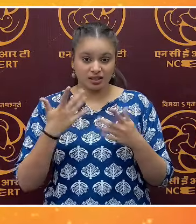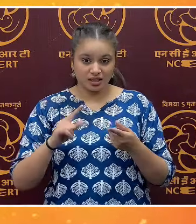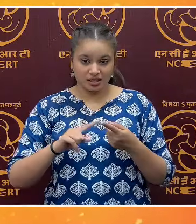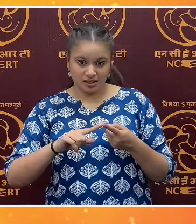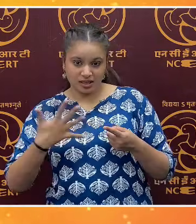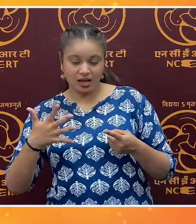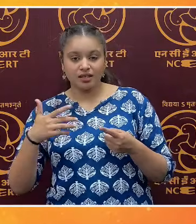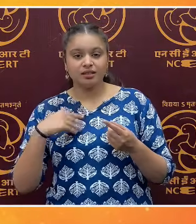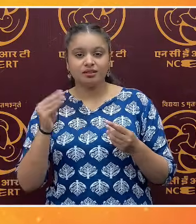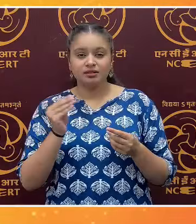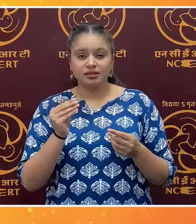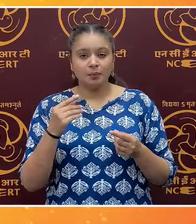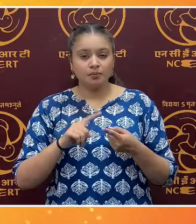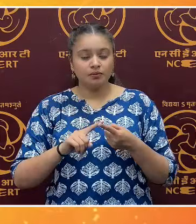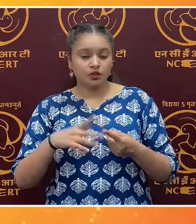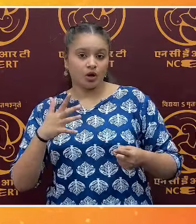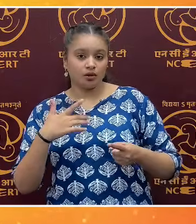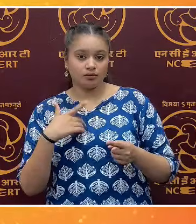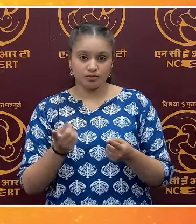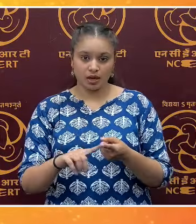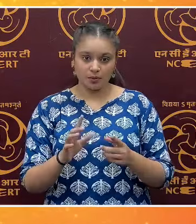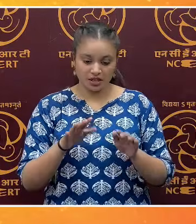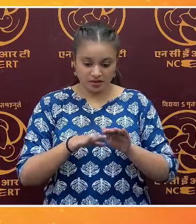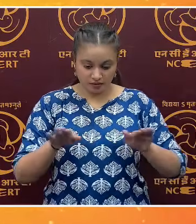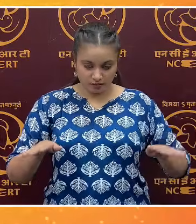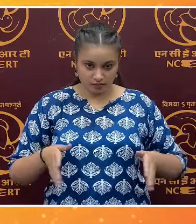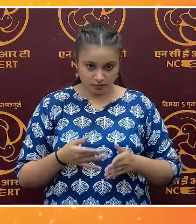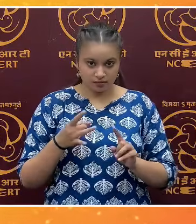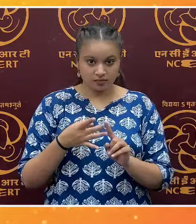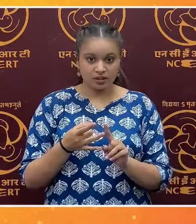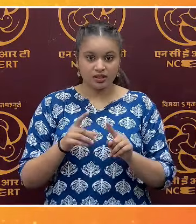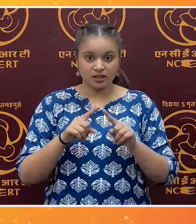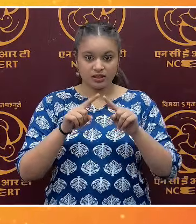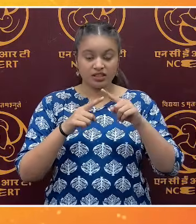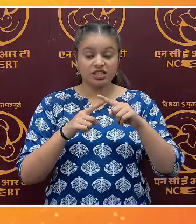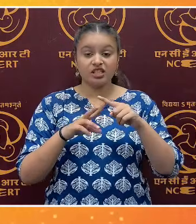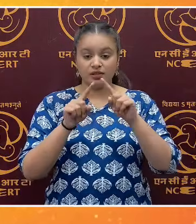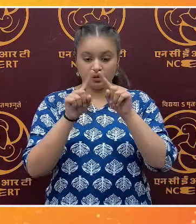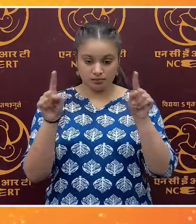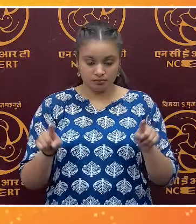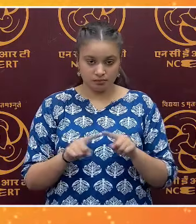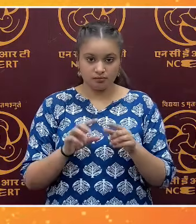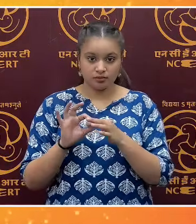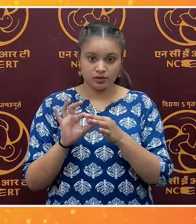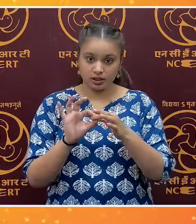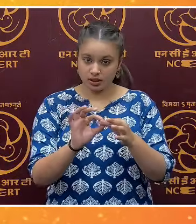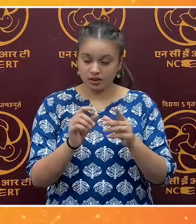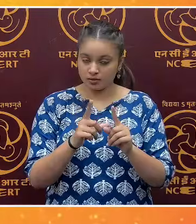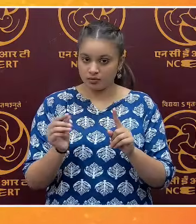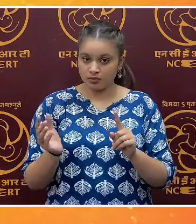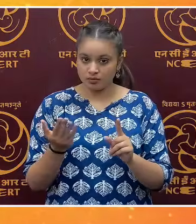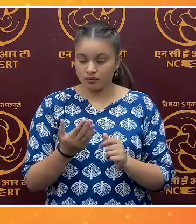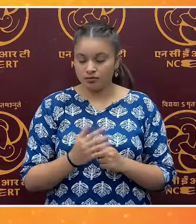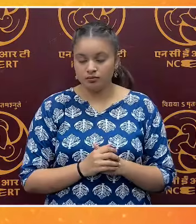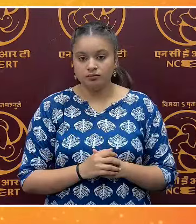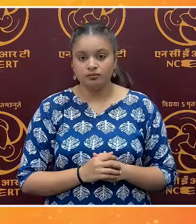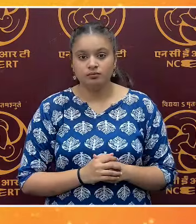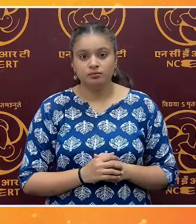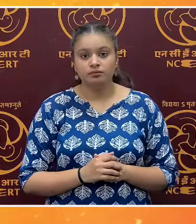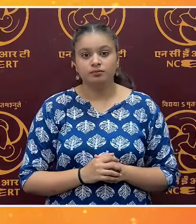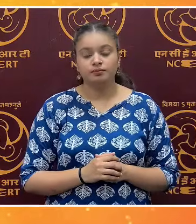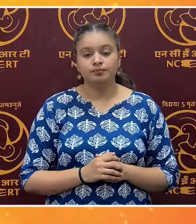it is getting some shock on the surface, metallic body of the TV. Okay. So, we will connect it, we will just make